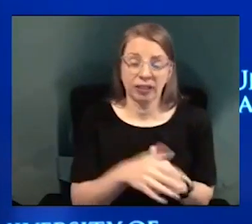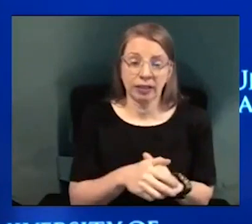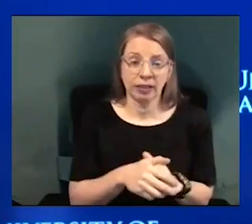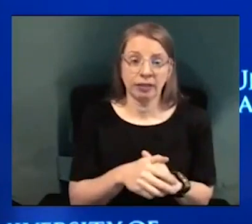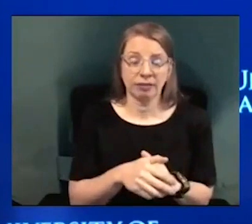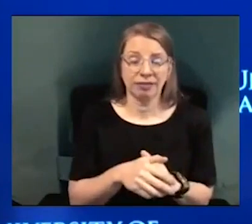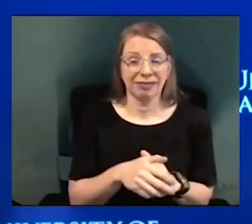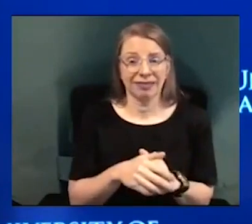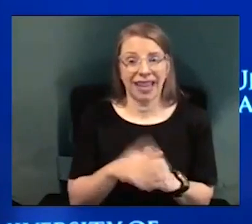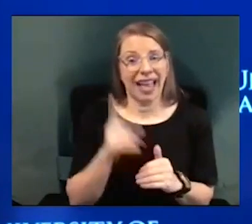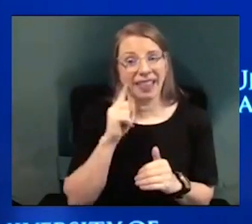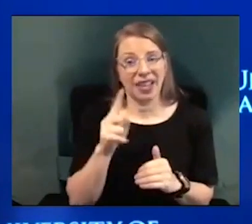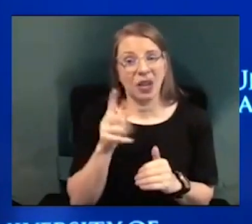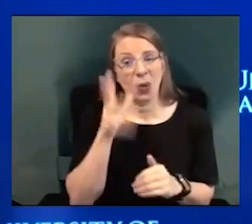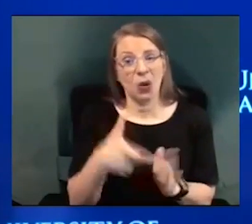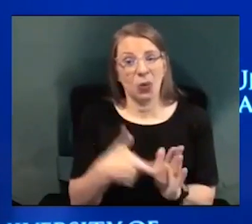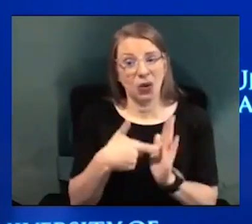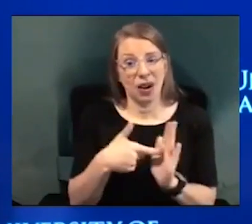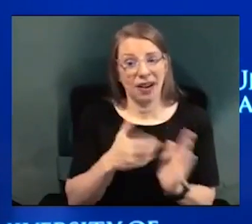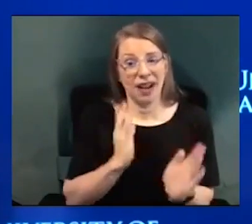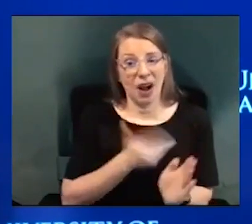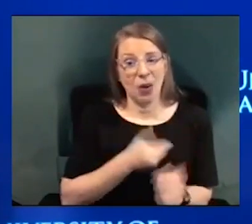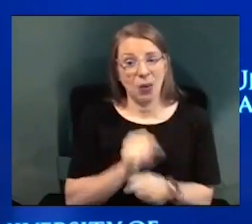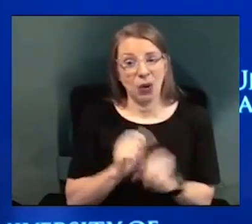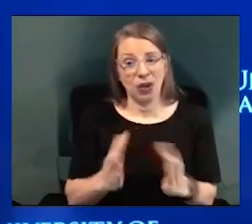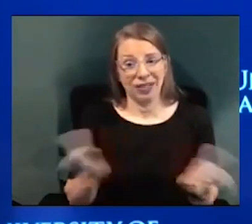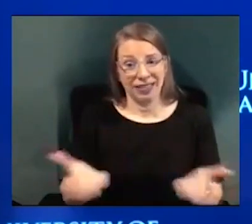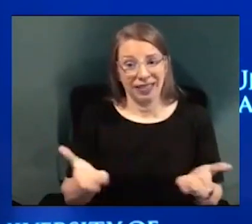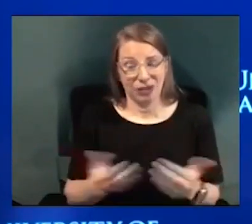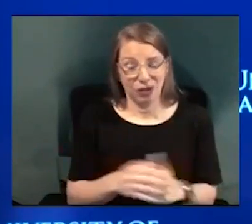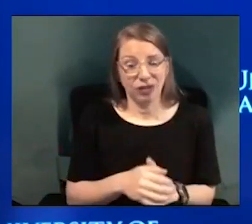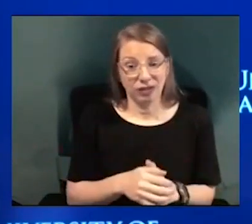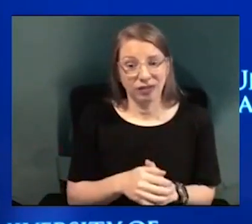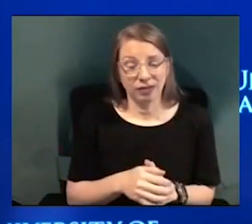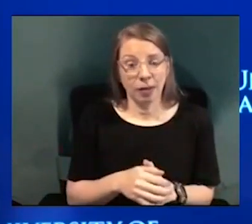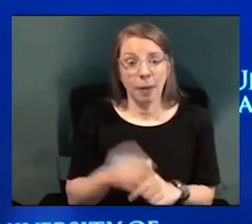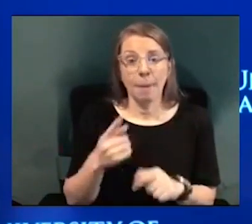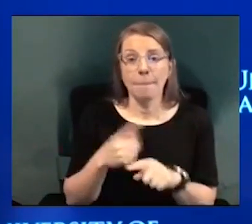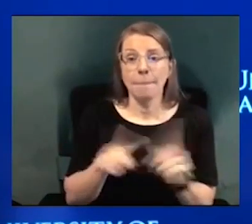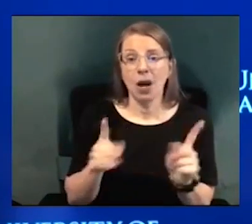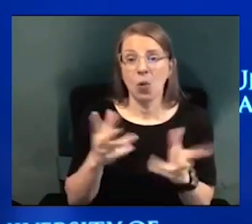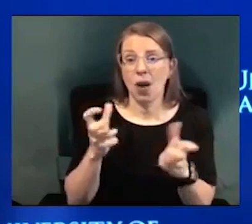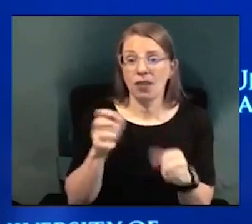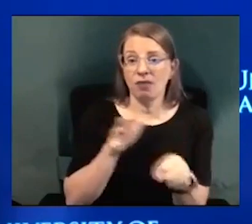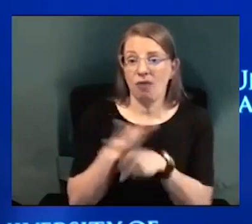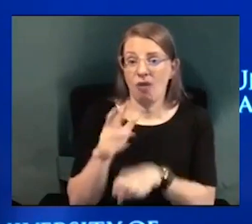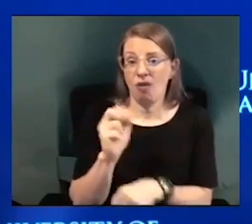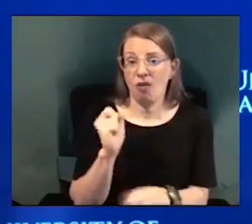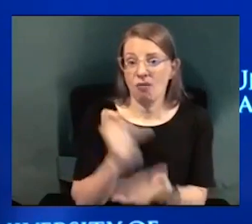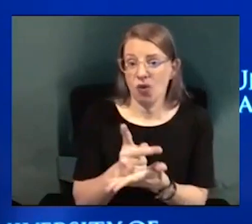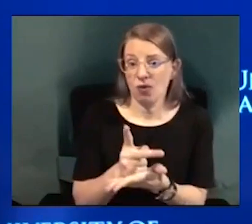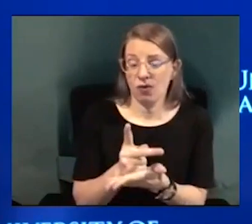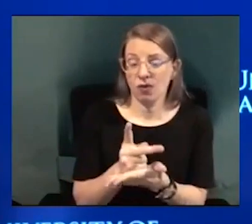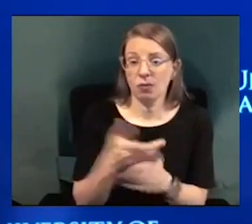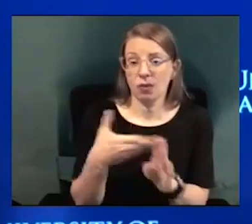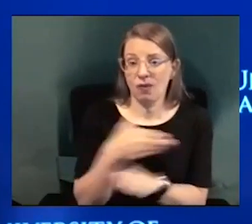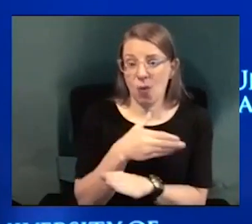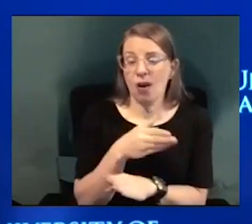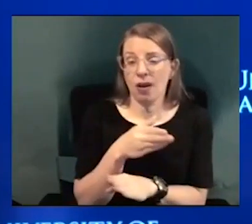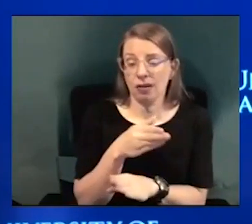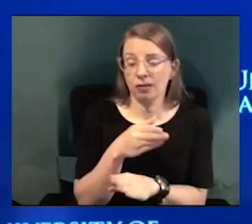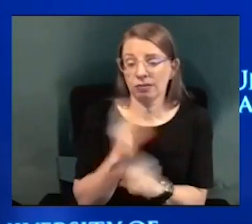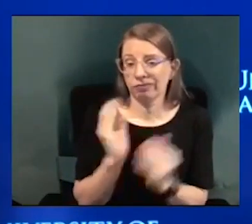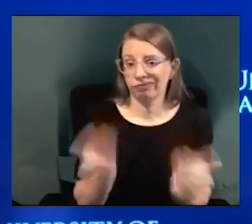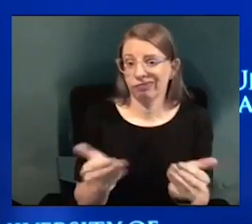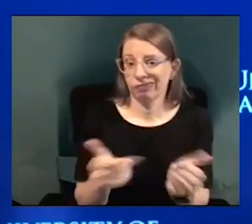of our folks. But I think we want to get it fully authorized before we do that. Fully approved. The second thing I would just add to